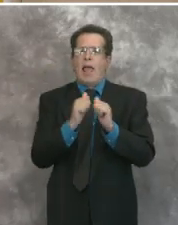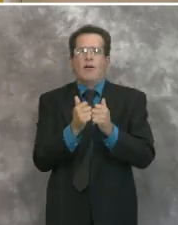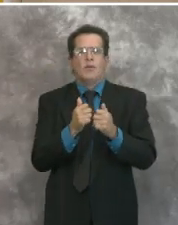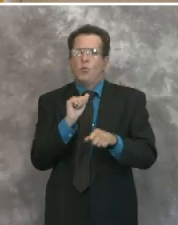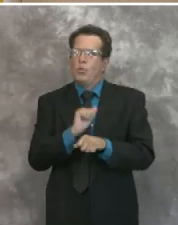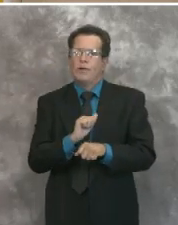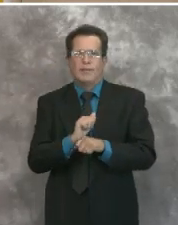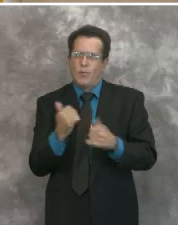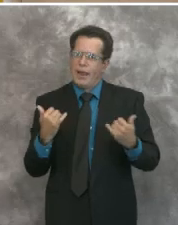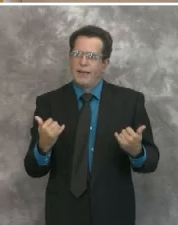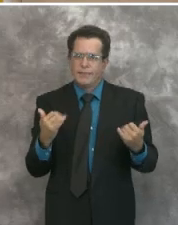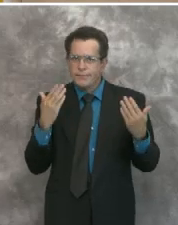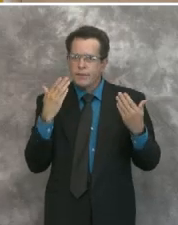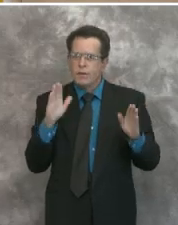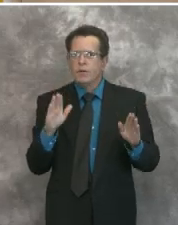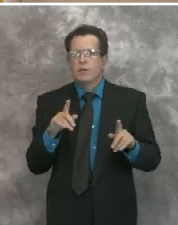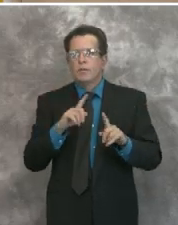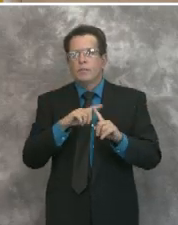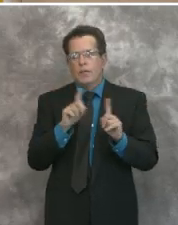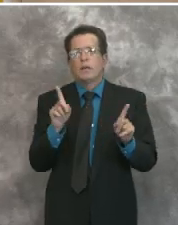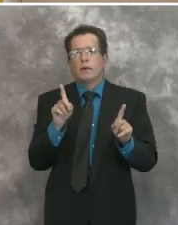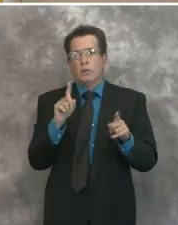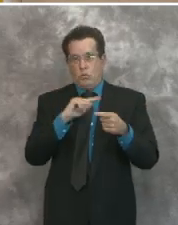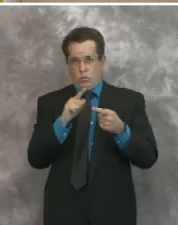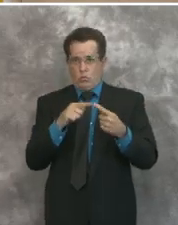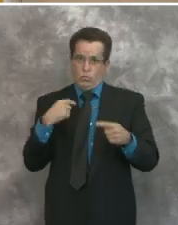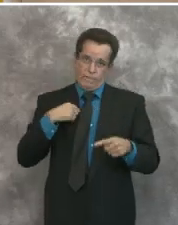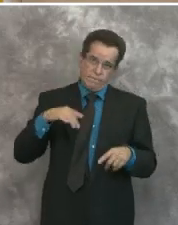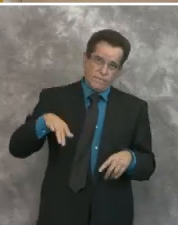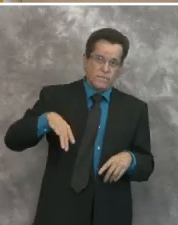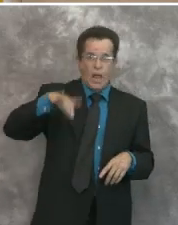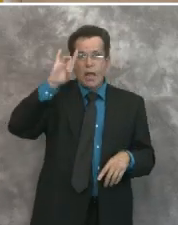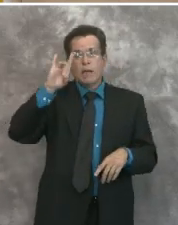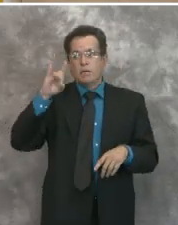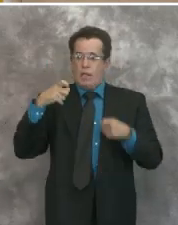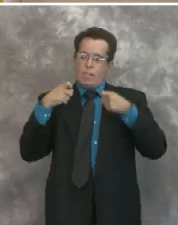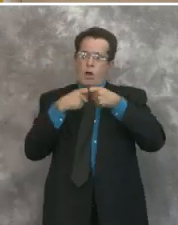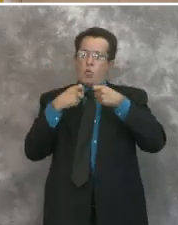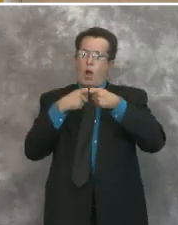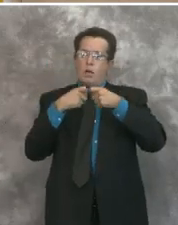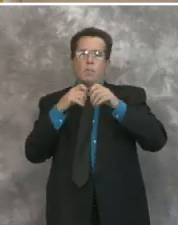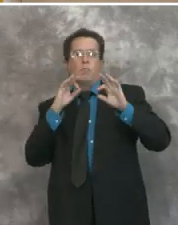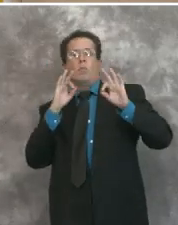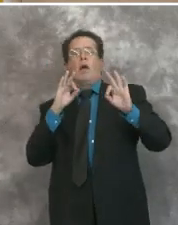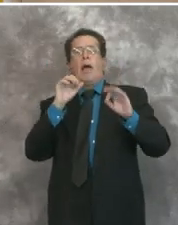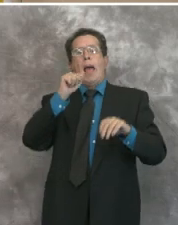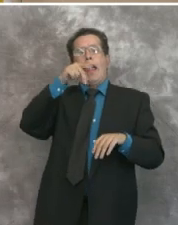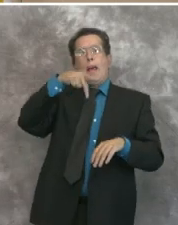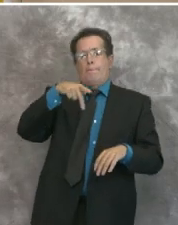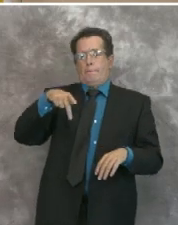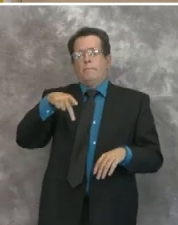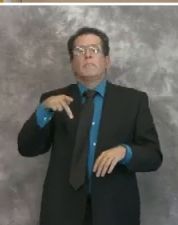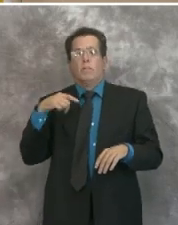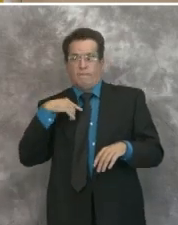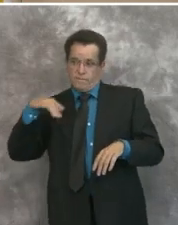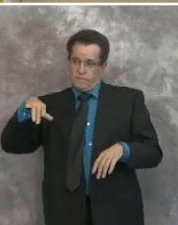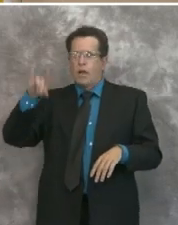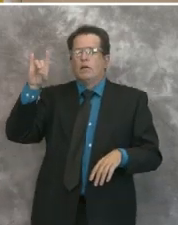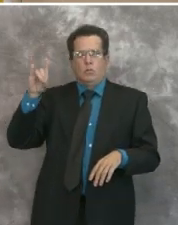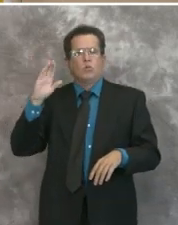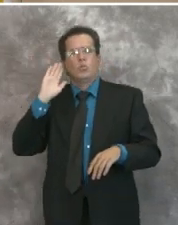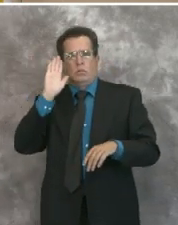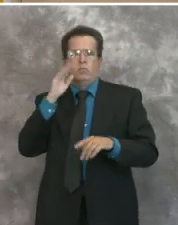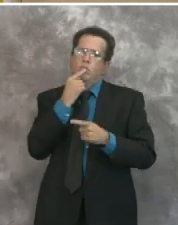this time, but once we do land on an electronic app, then we will make sure that that